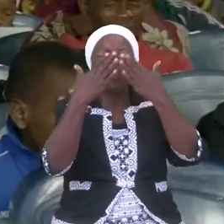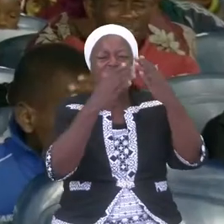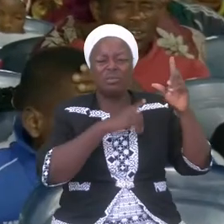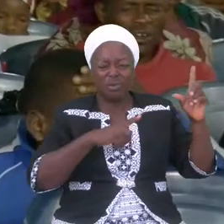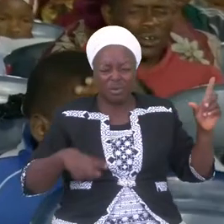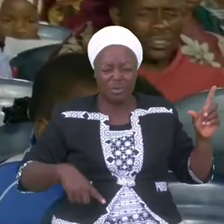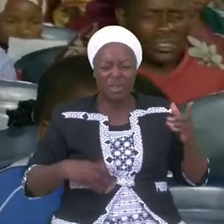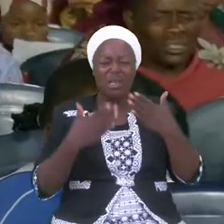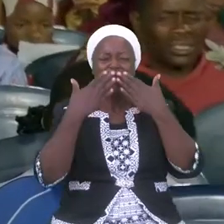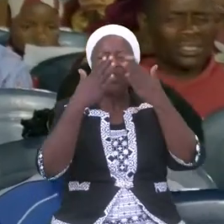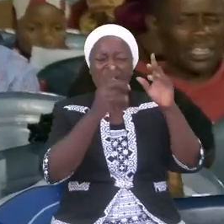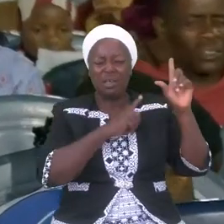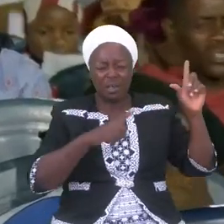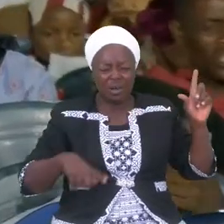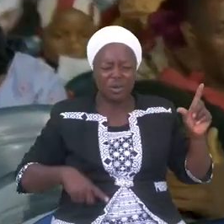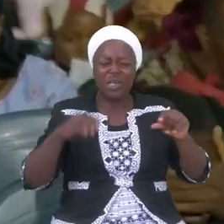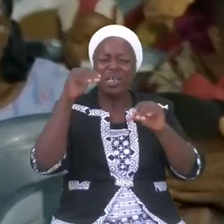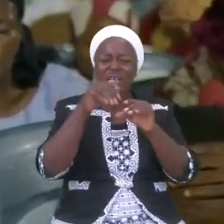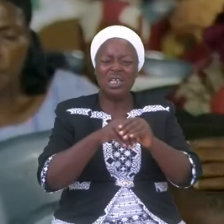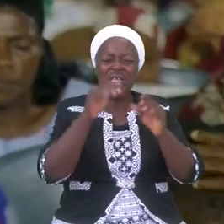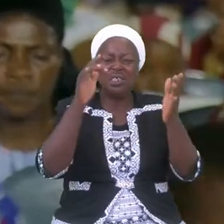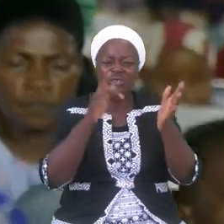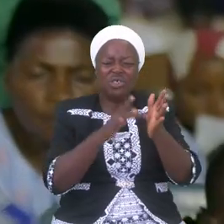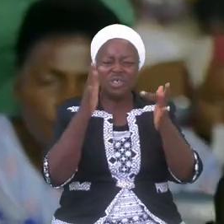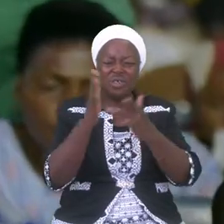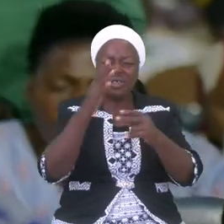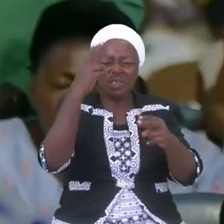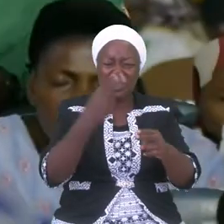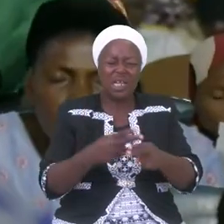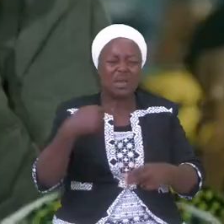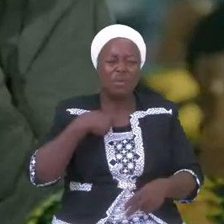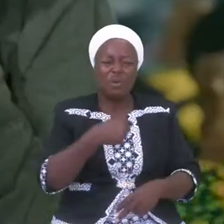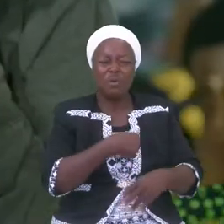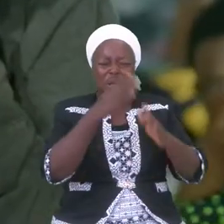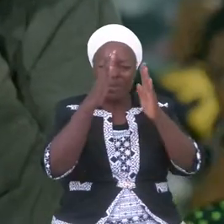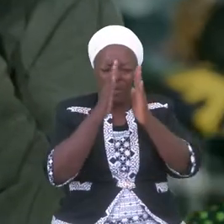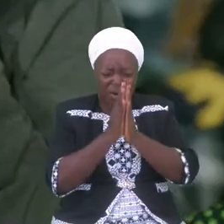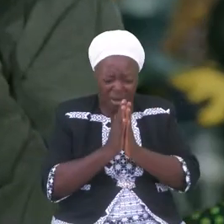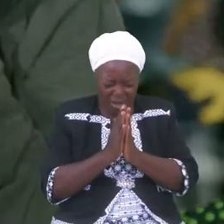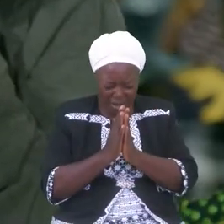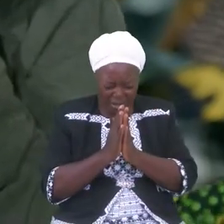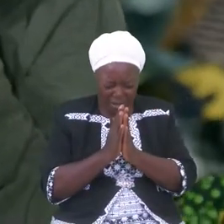Lord. Thank you, Lord. In Jesus' name we pray.